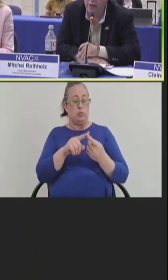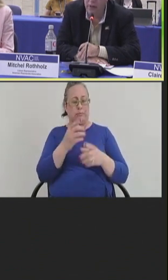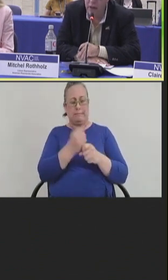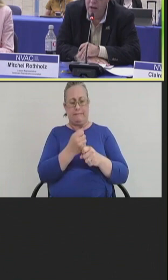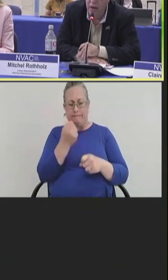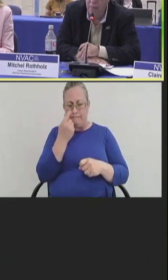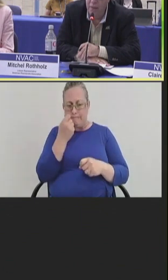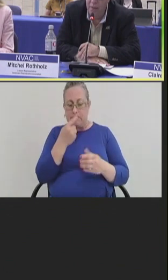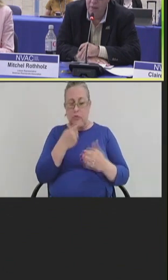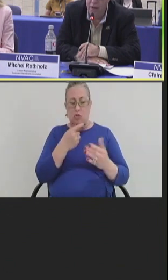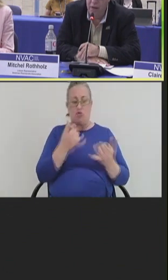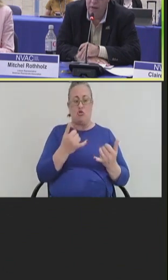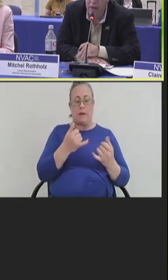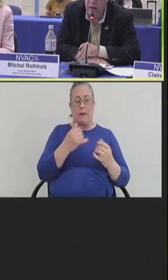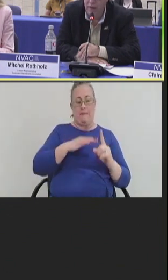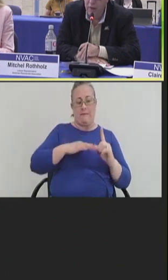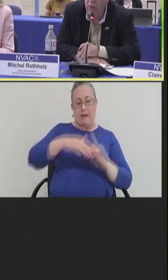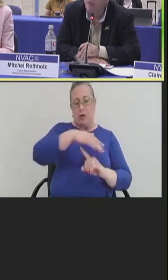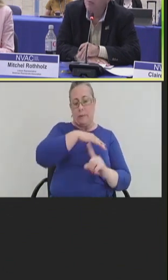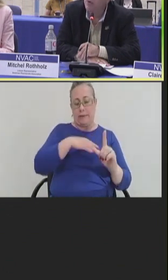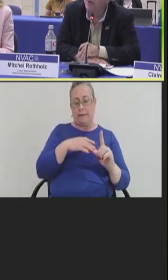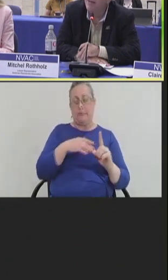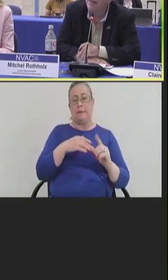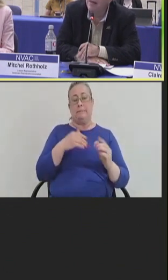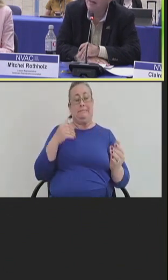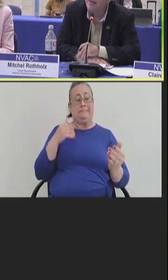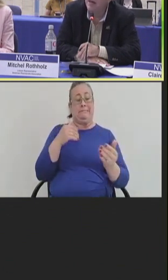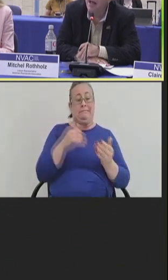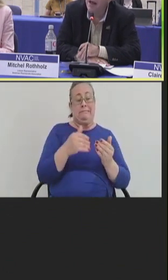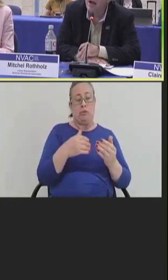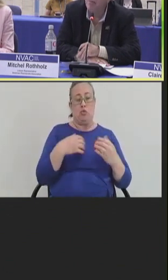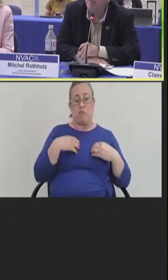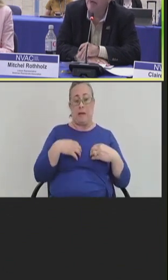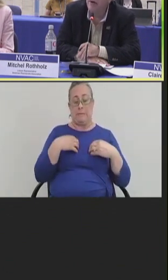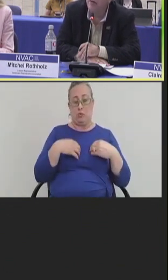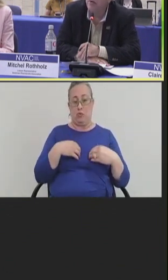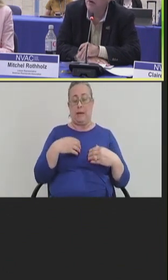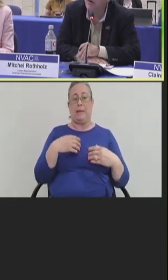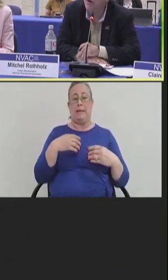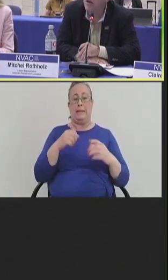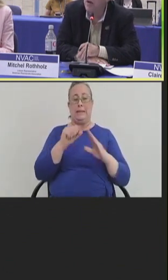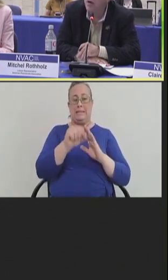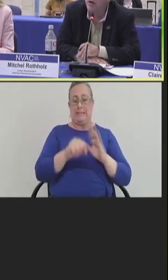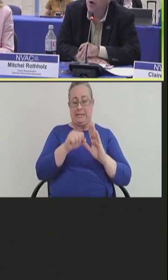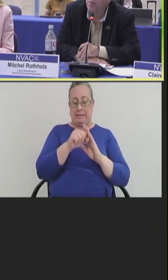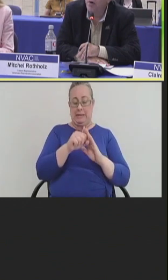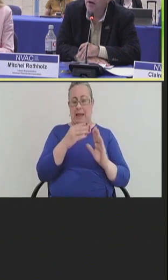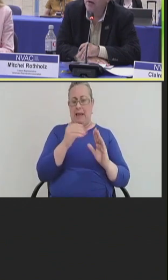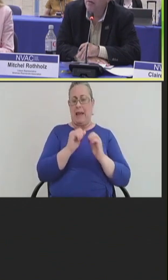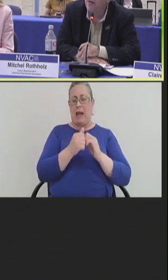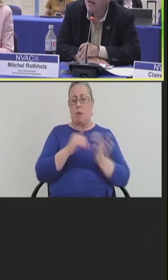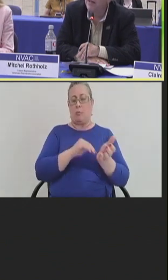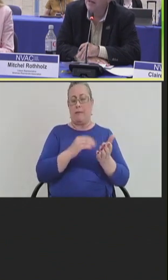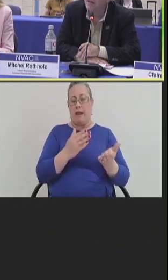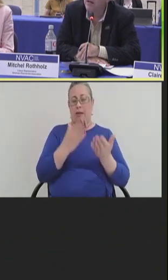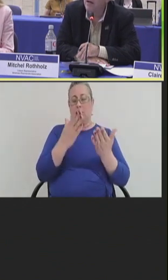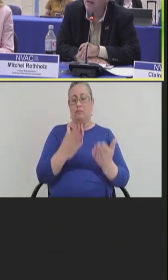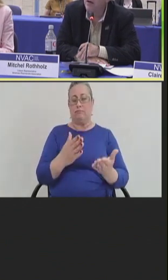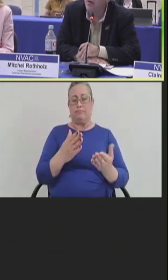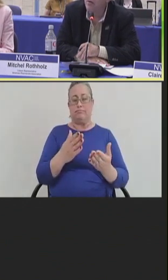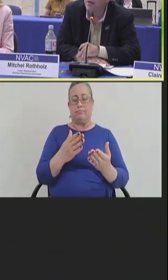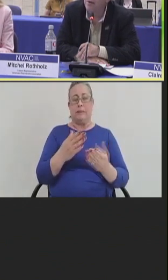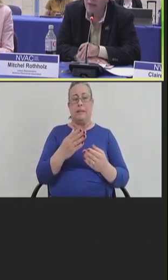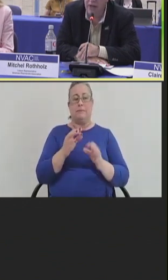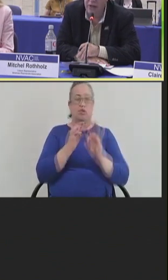environment, upcoming respiratory season, and how providers are interpreting and utilizing the